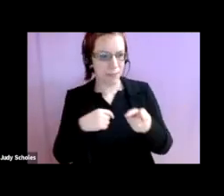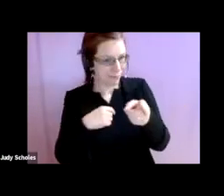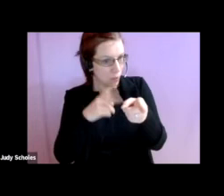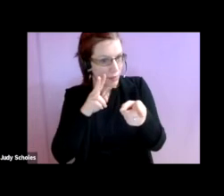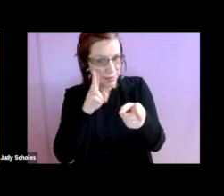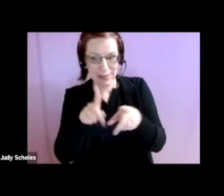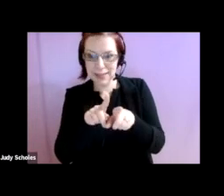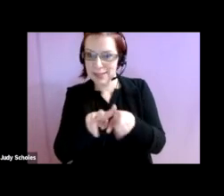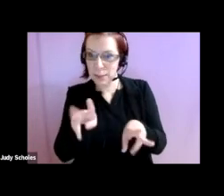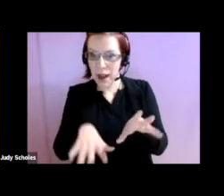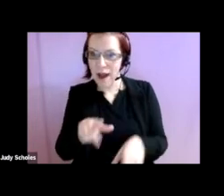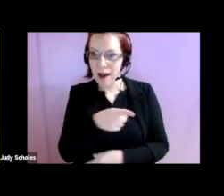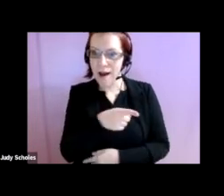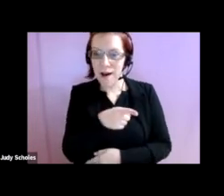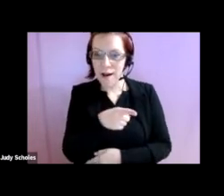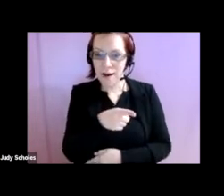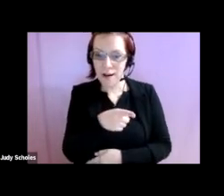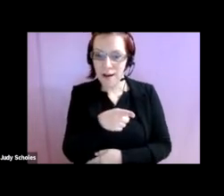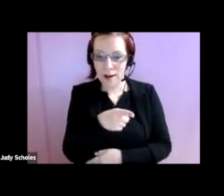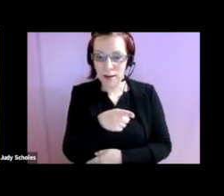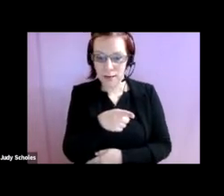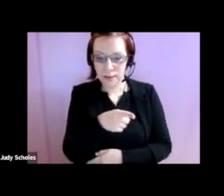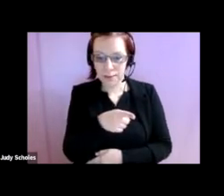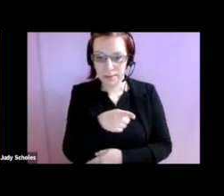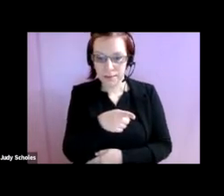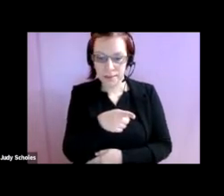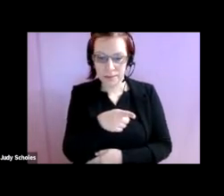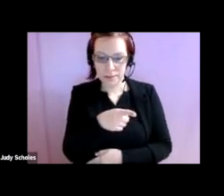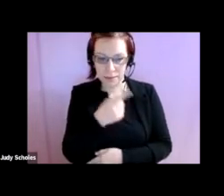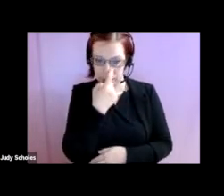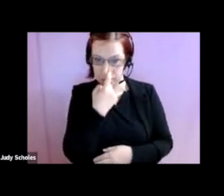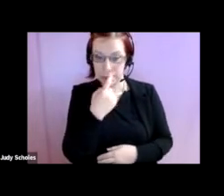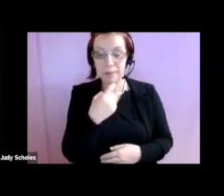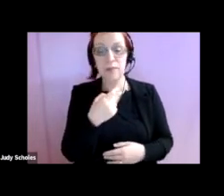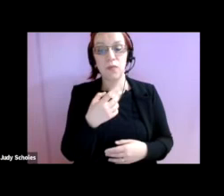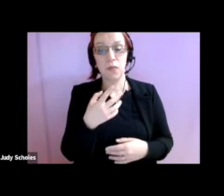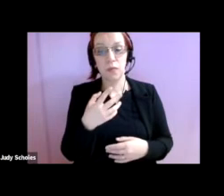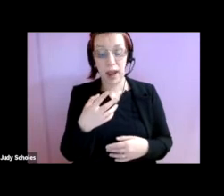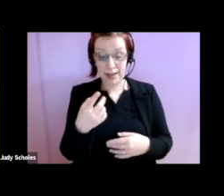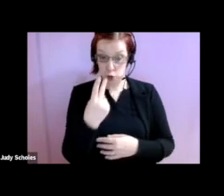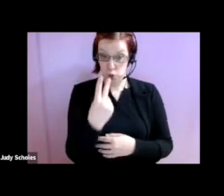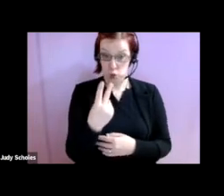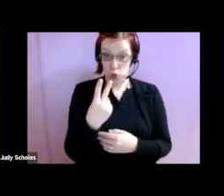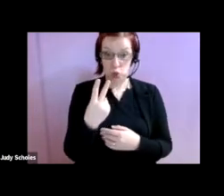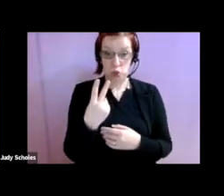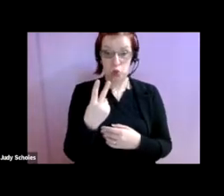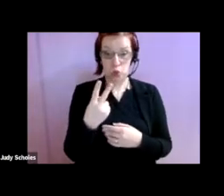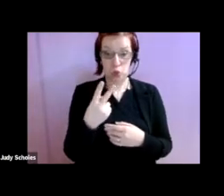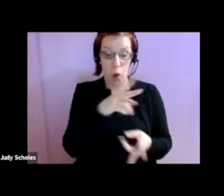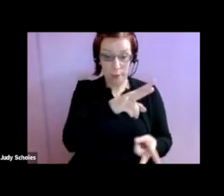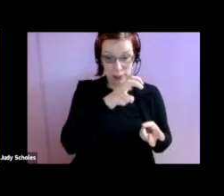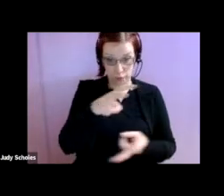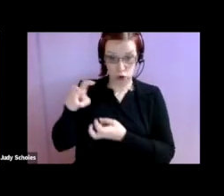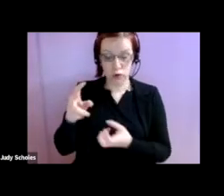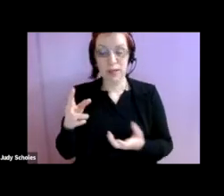And such a signal was picked up in 2 gravitational wave observatories that were running, and one in Hanford in